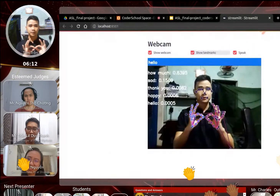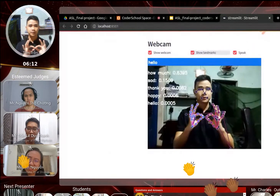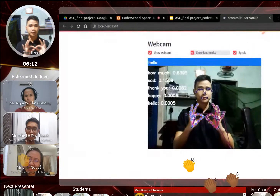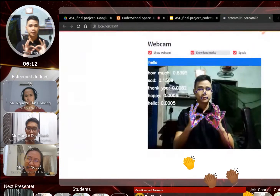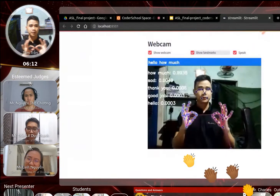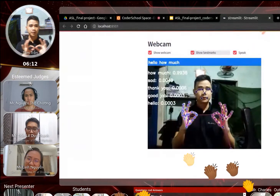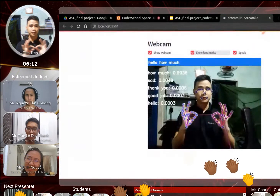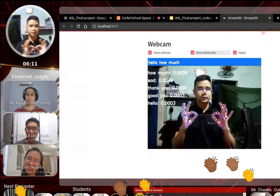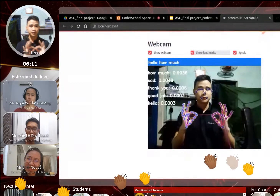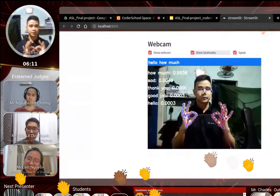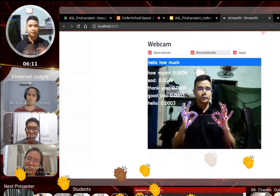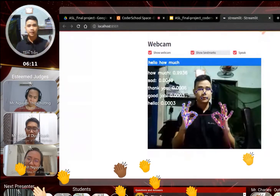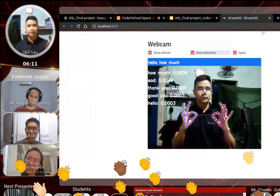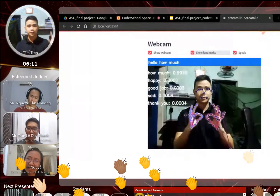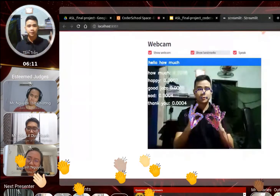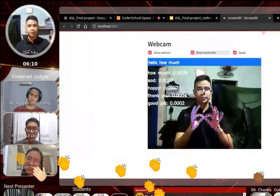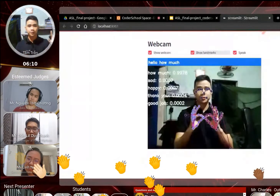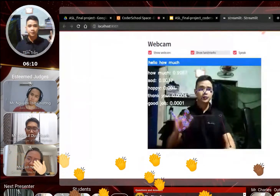I love you.